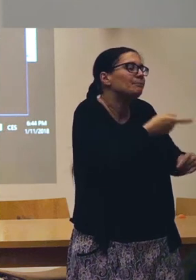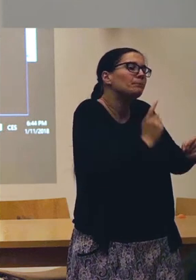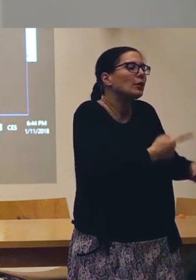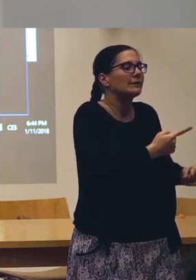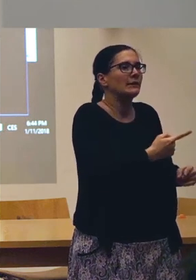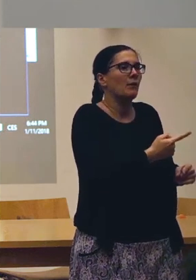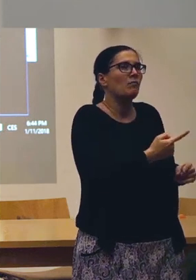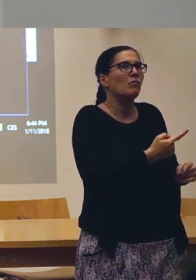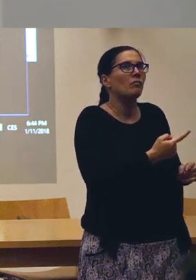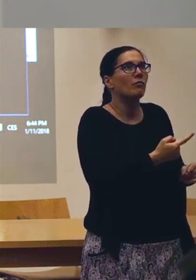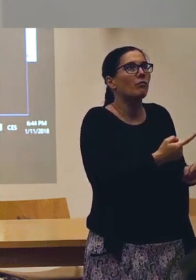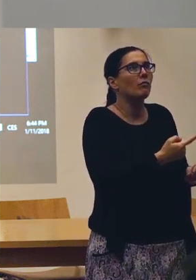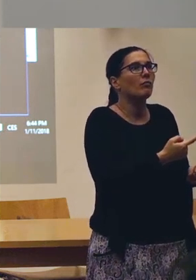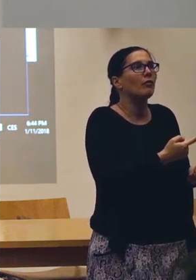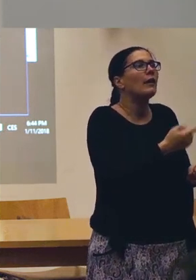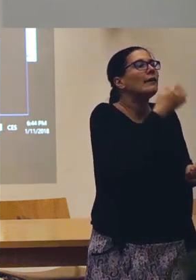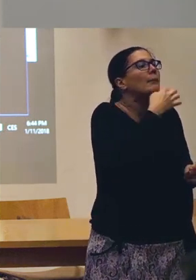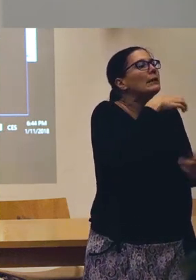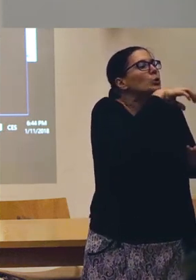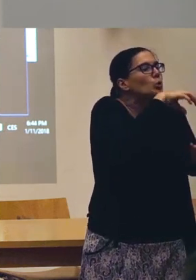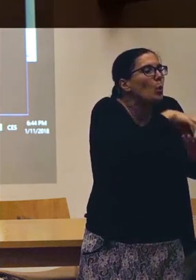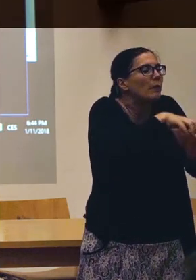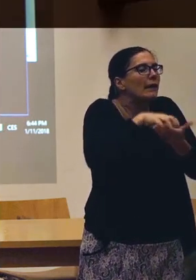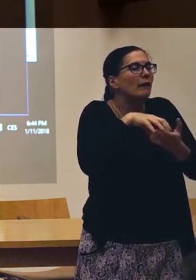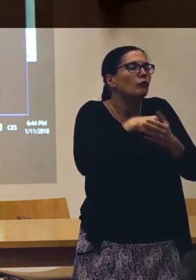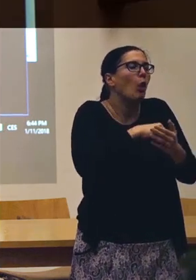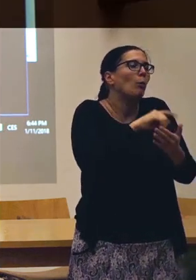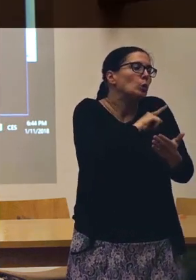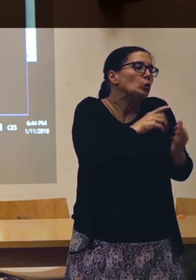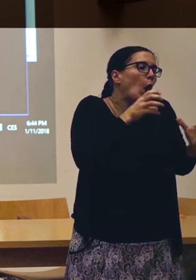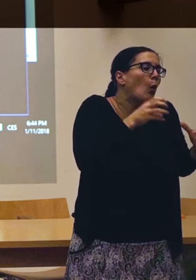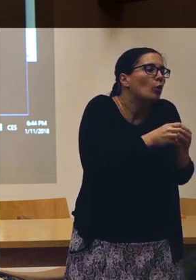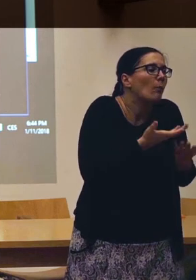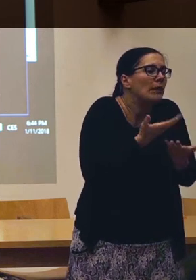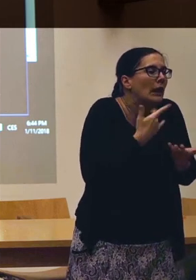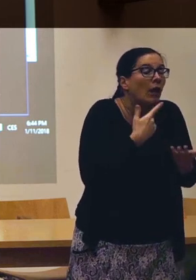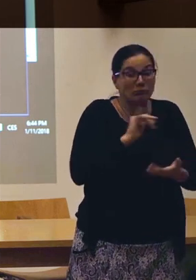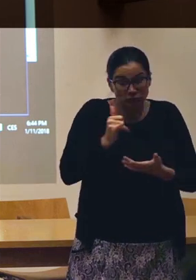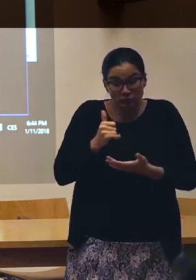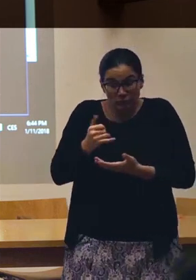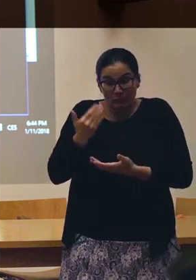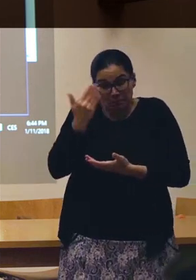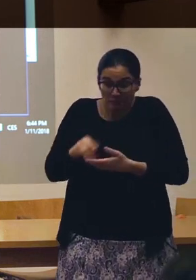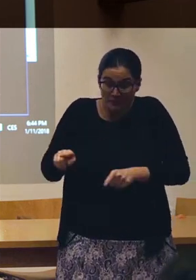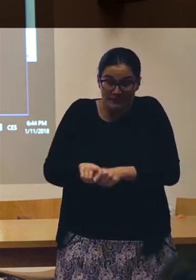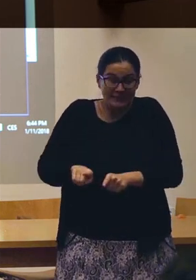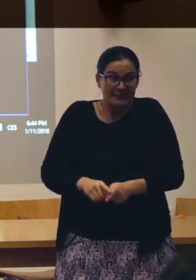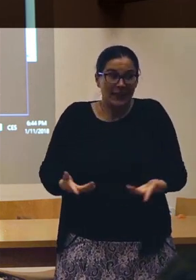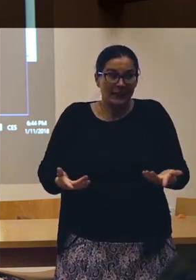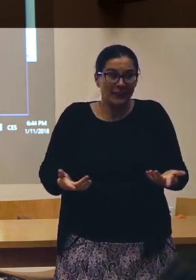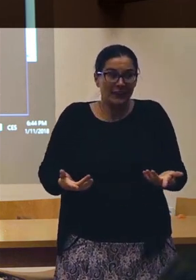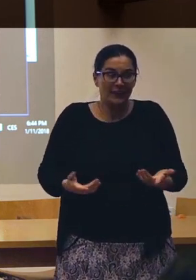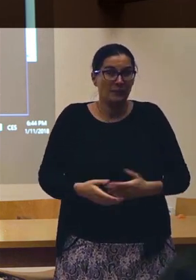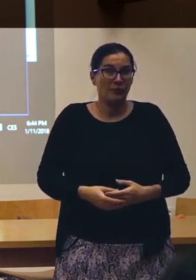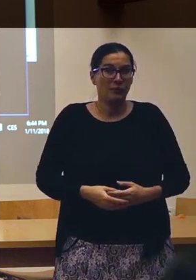of the self-organized groups, actually. Yes, that's also, it's kind of the development